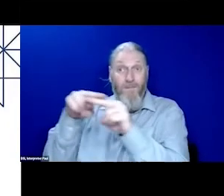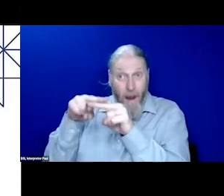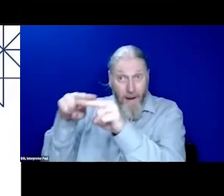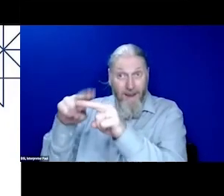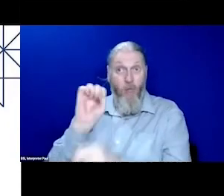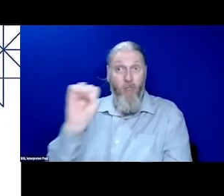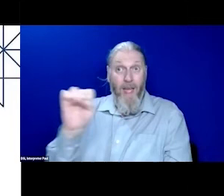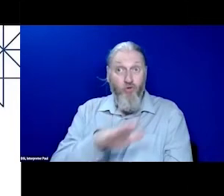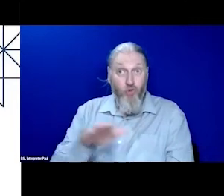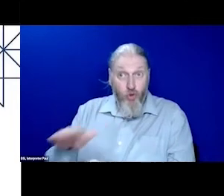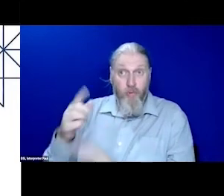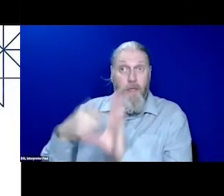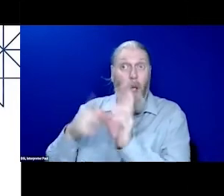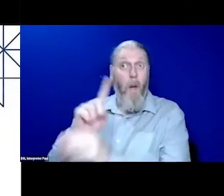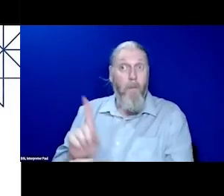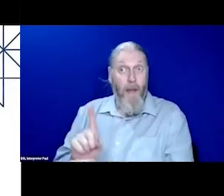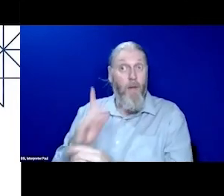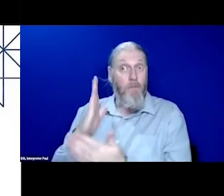challenges.